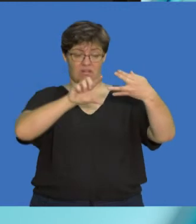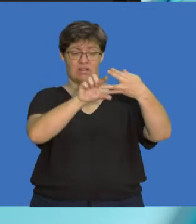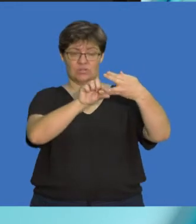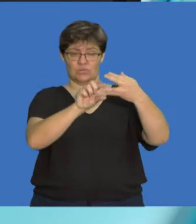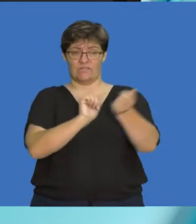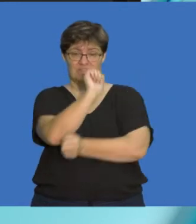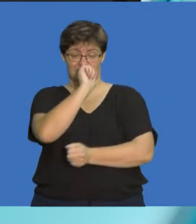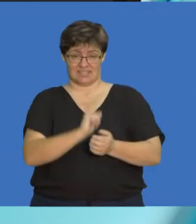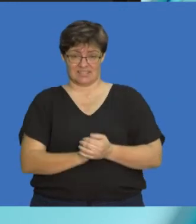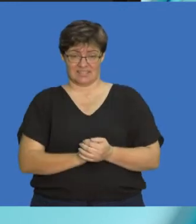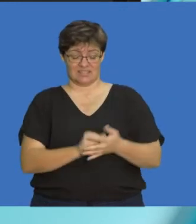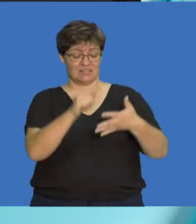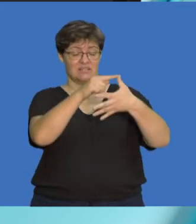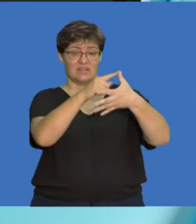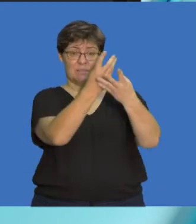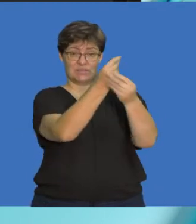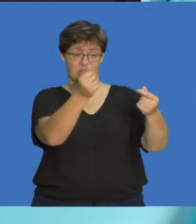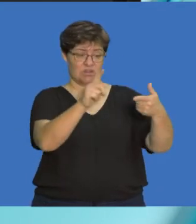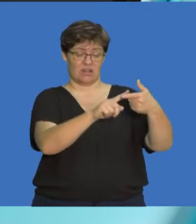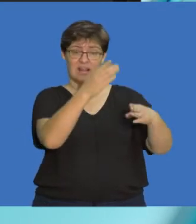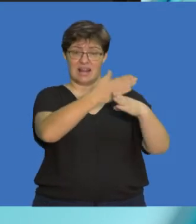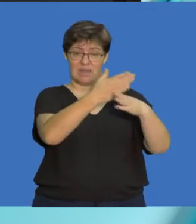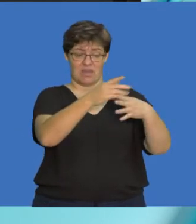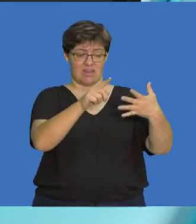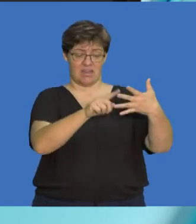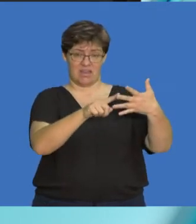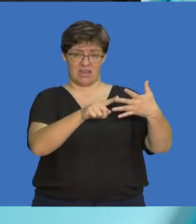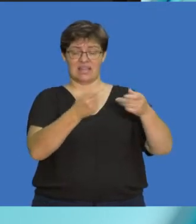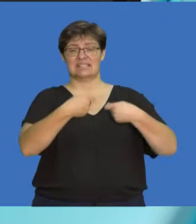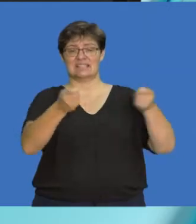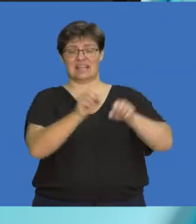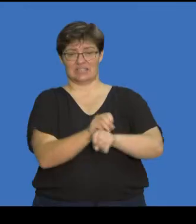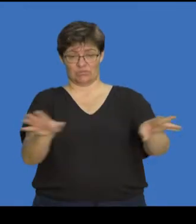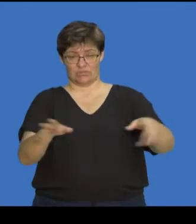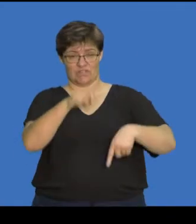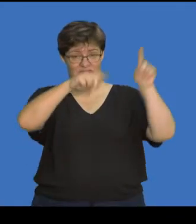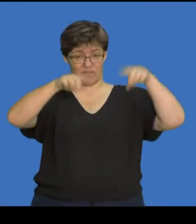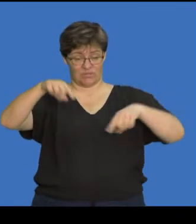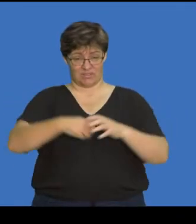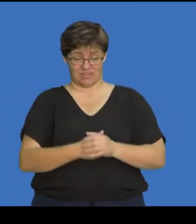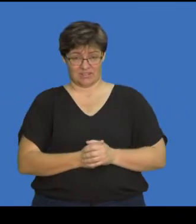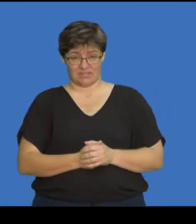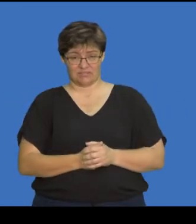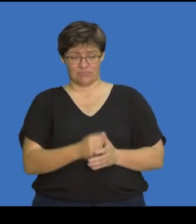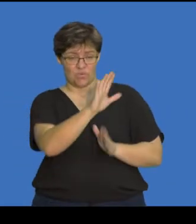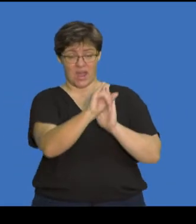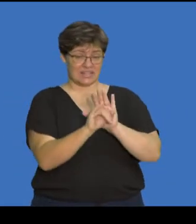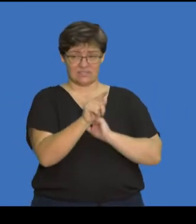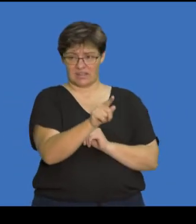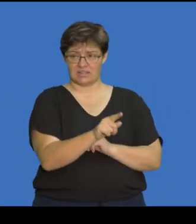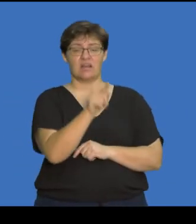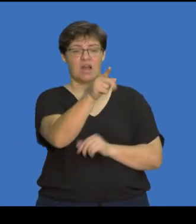3 variables? Material, labor, and selling and distribution. Okay, let's identify them. There's